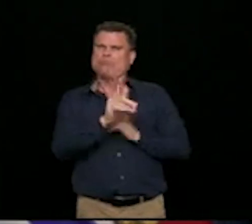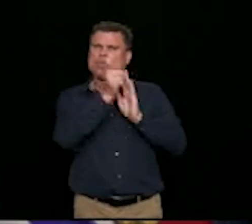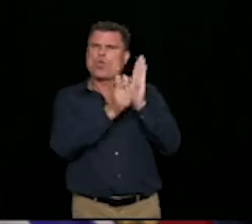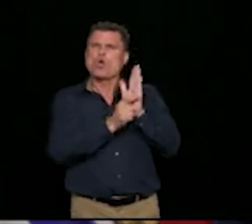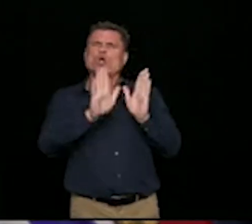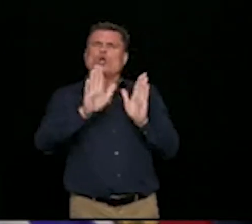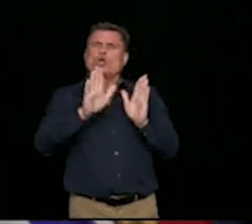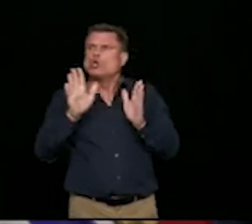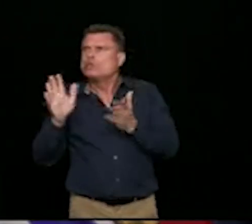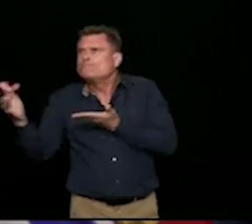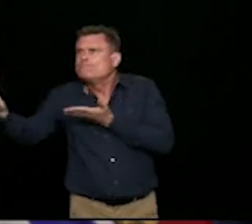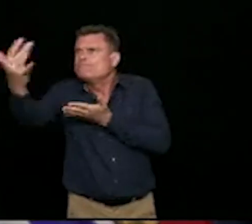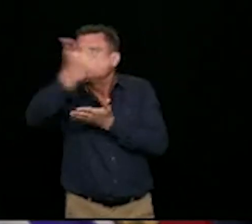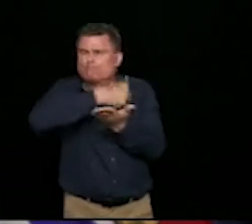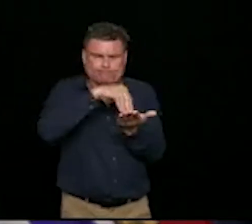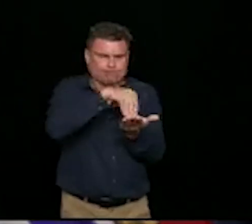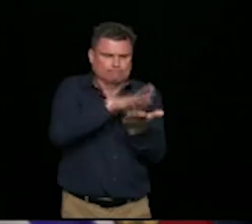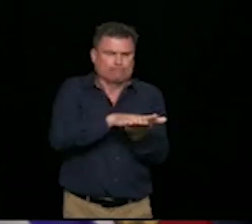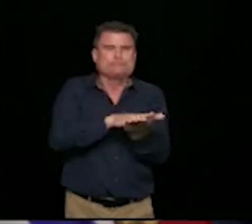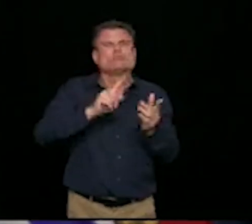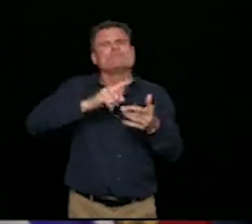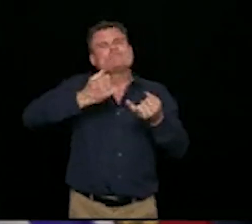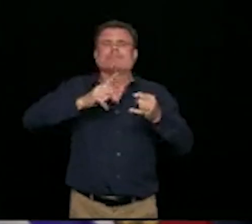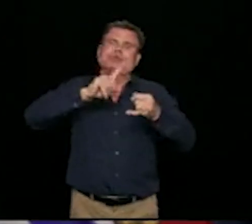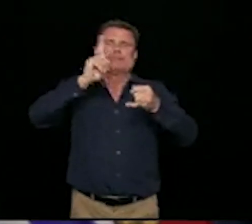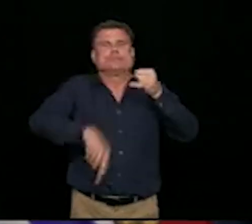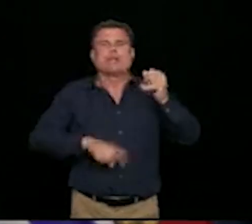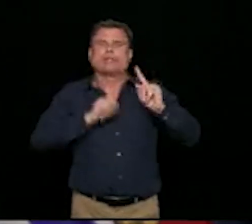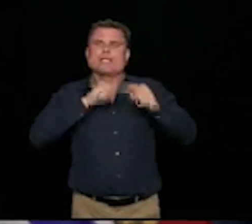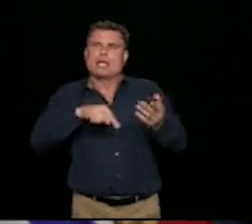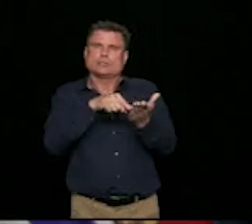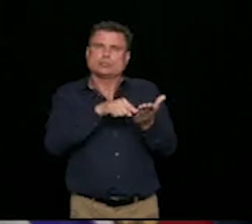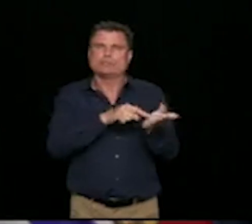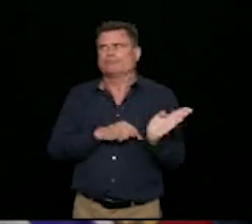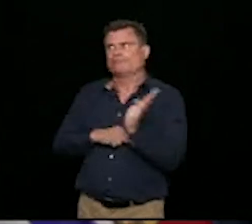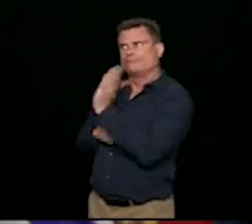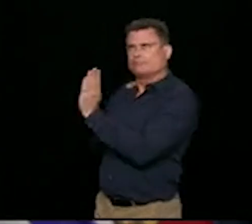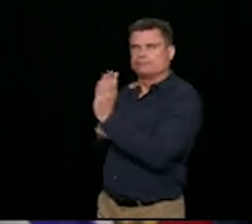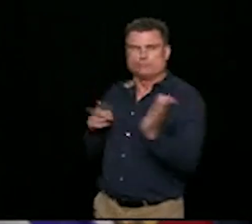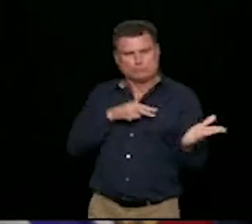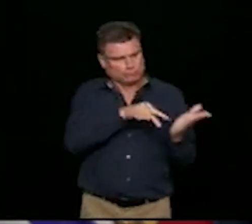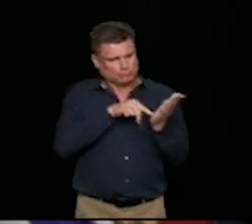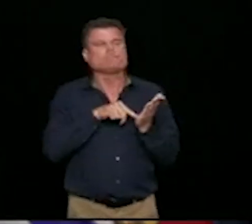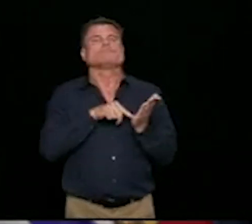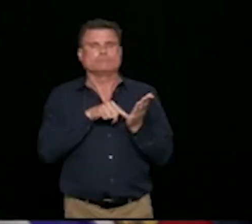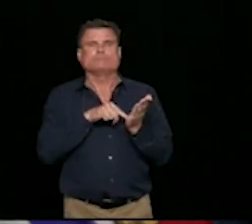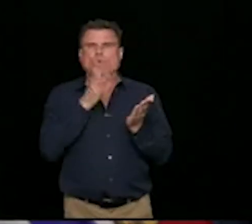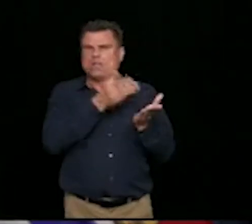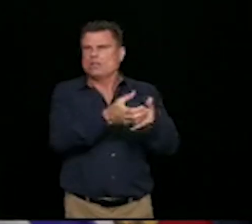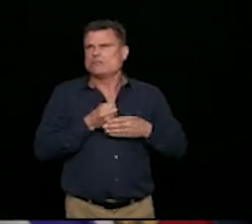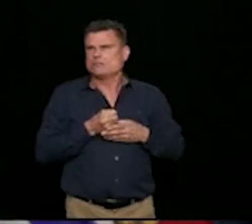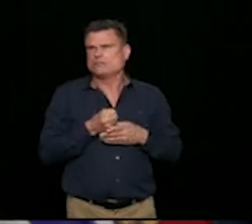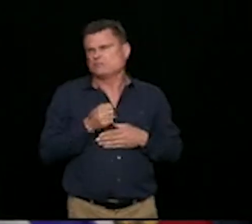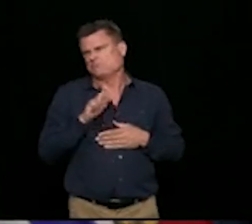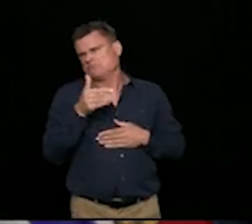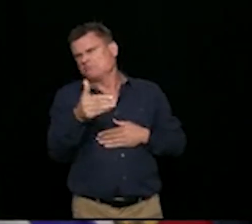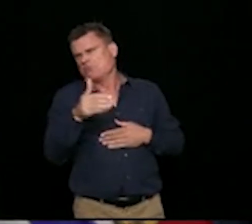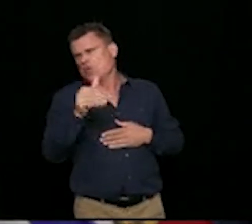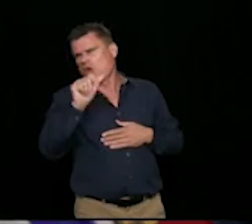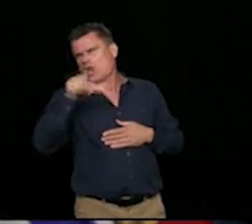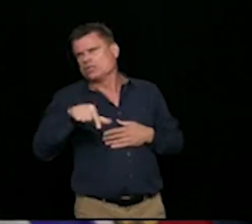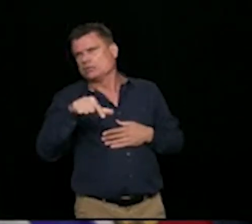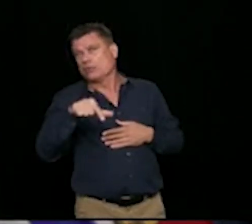about her finding. And I think we'll take that step after I look at those recommendations or the report that she